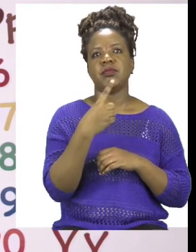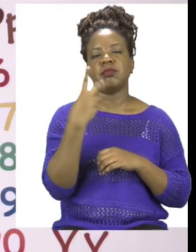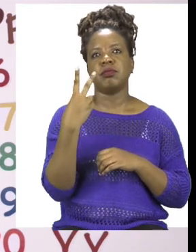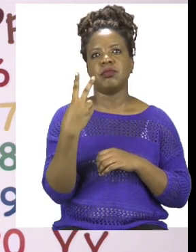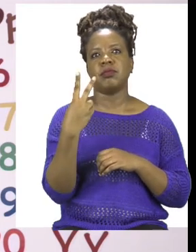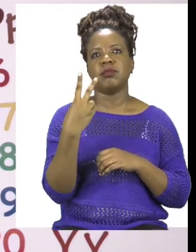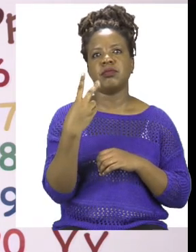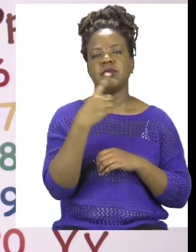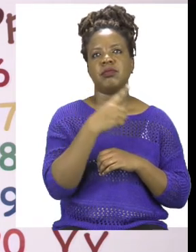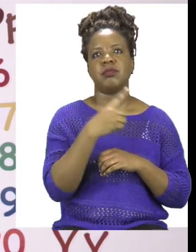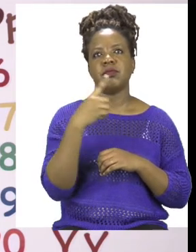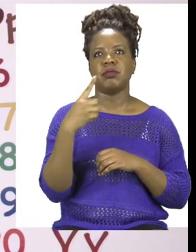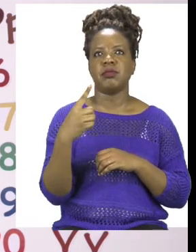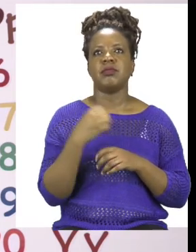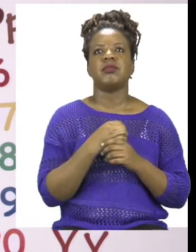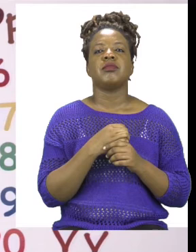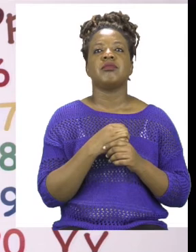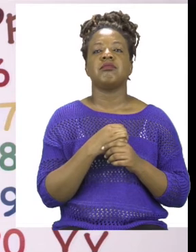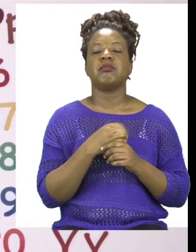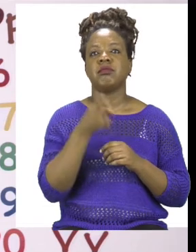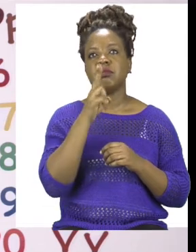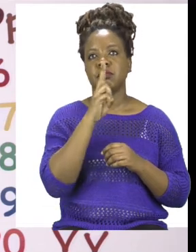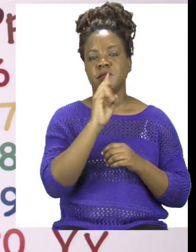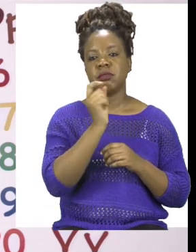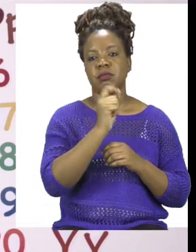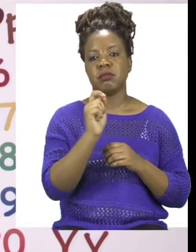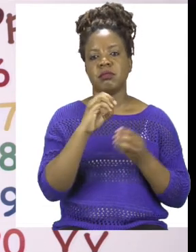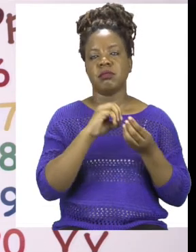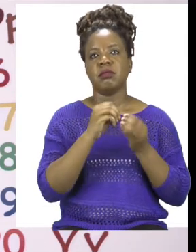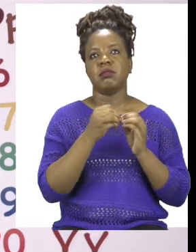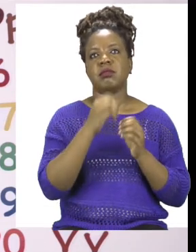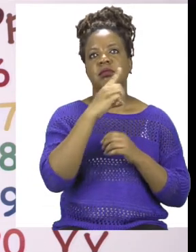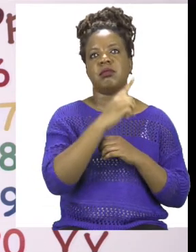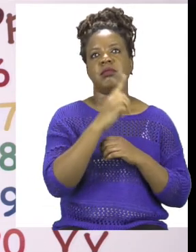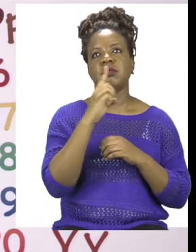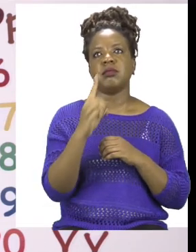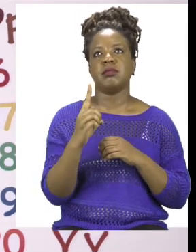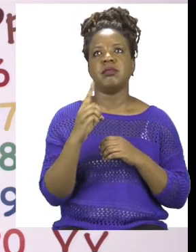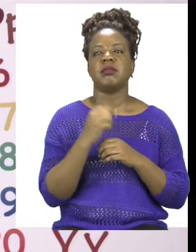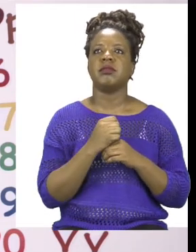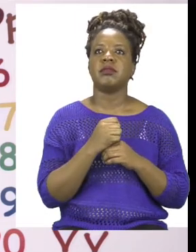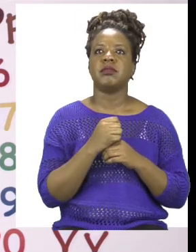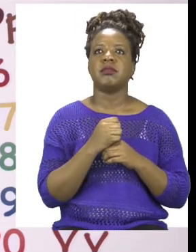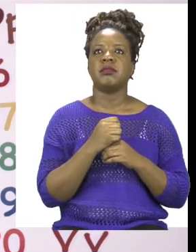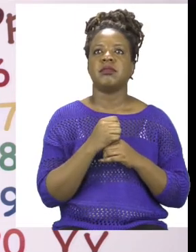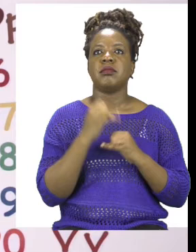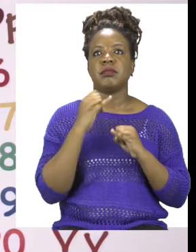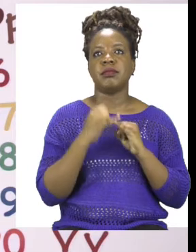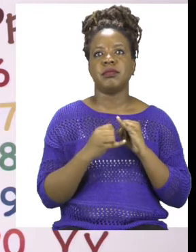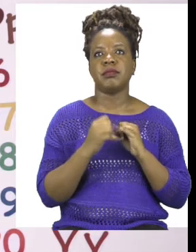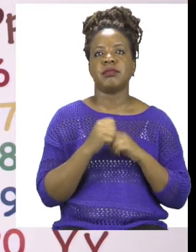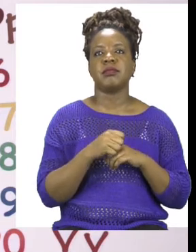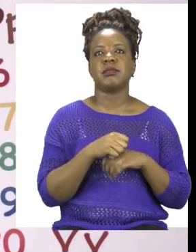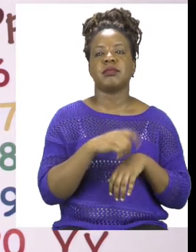12, 11. So our answer is 11. And then lastly, we